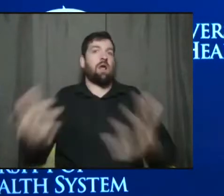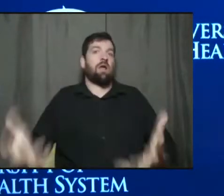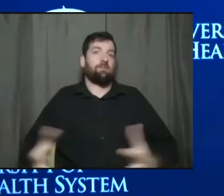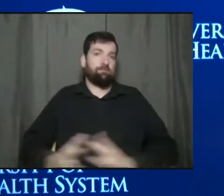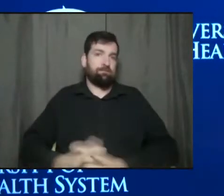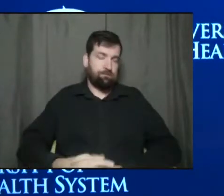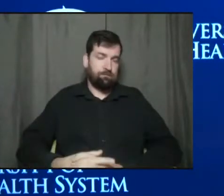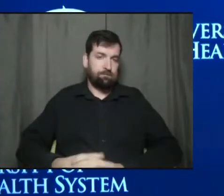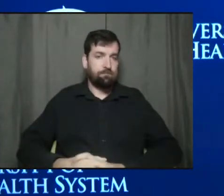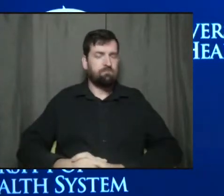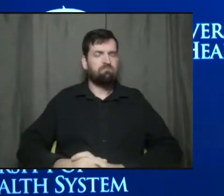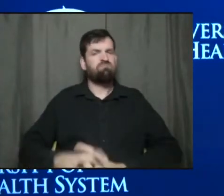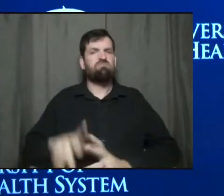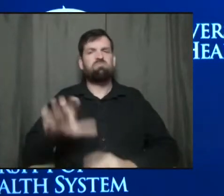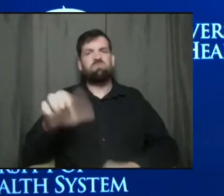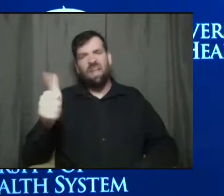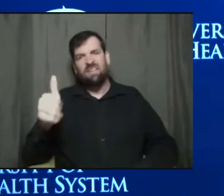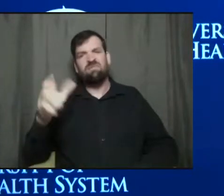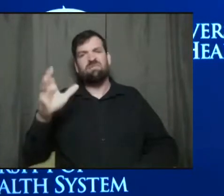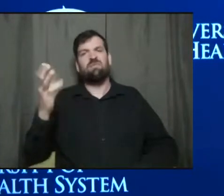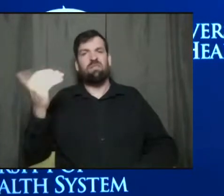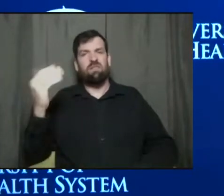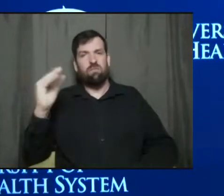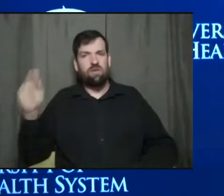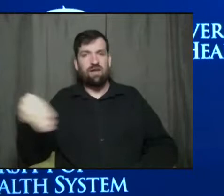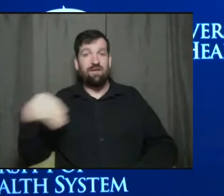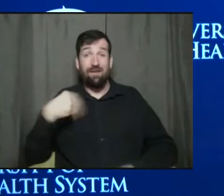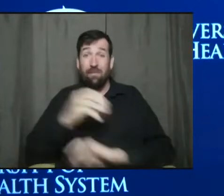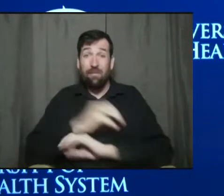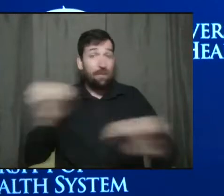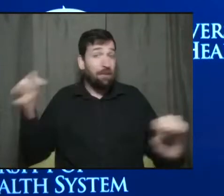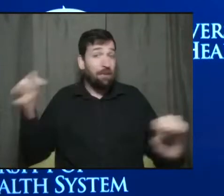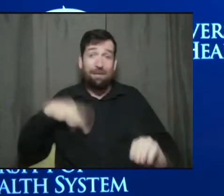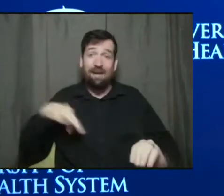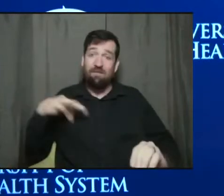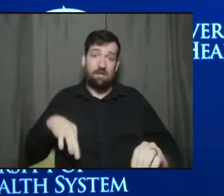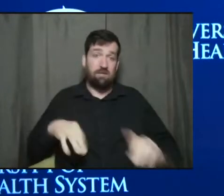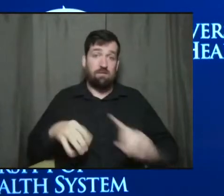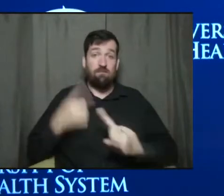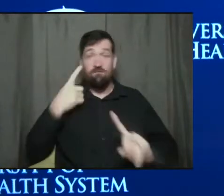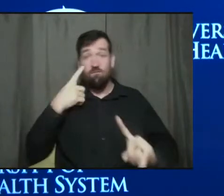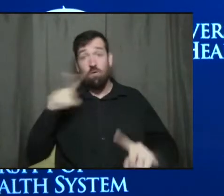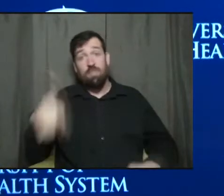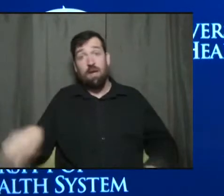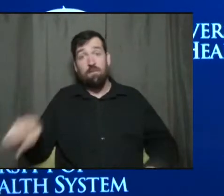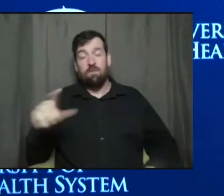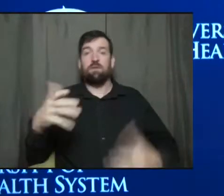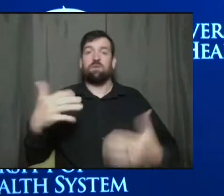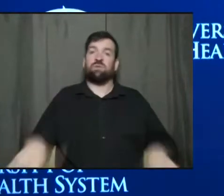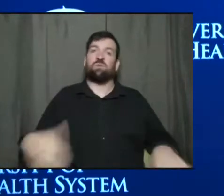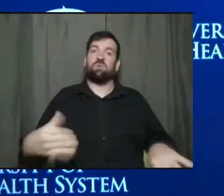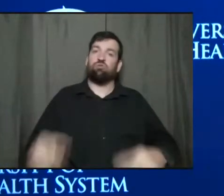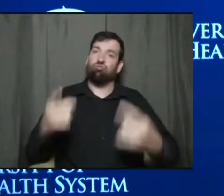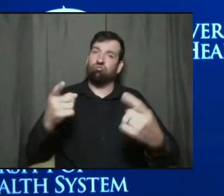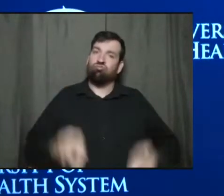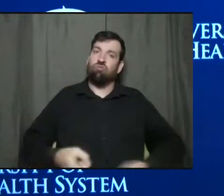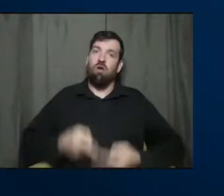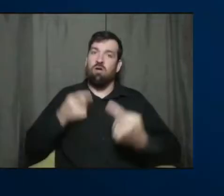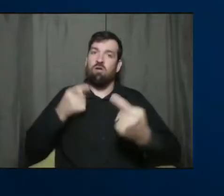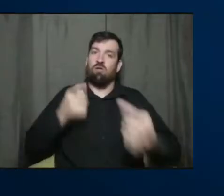about 10, 15% of patients who have no benefit from it. And for them, the struggle is real and the struggle